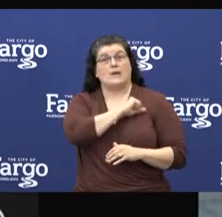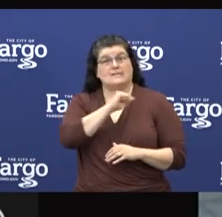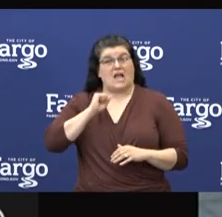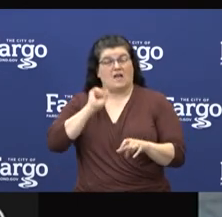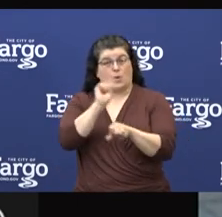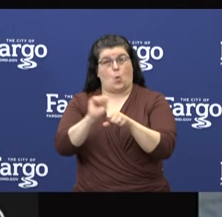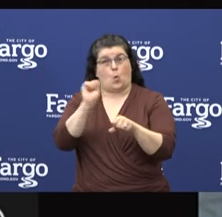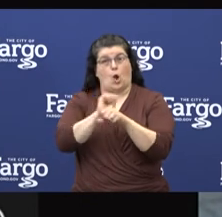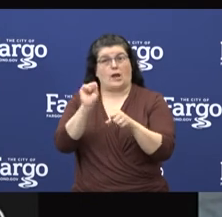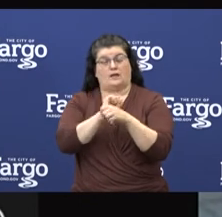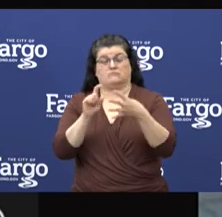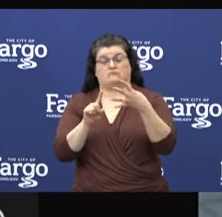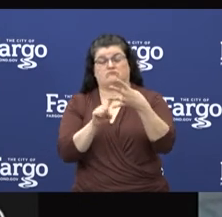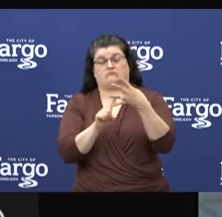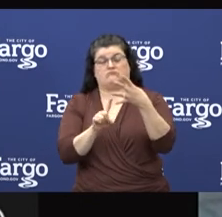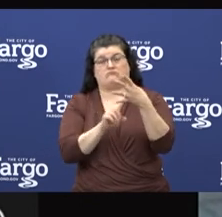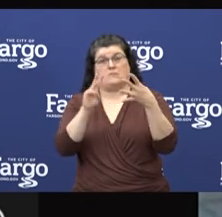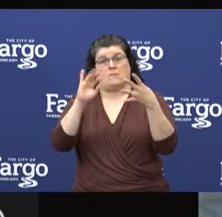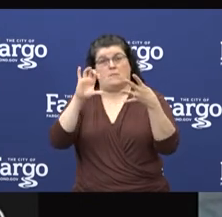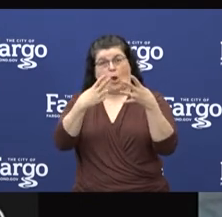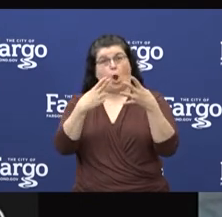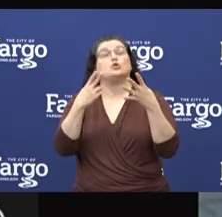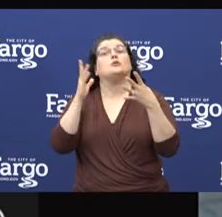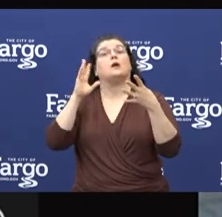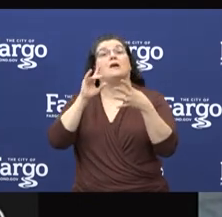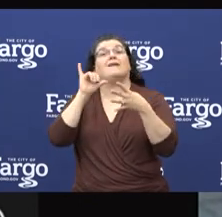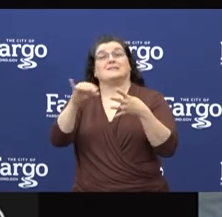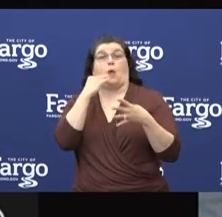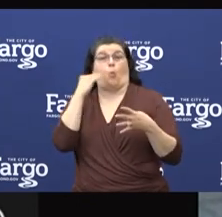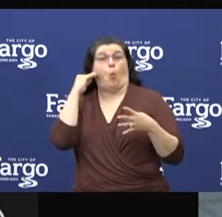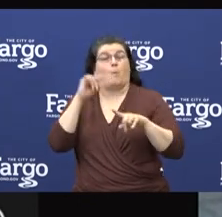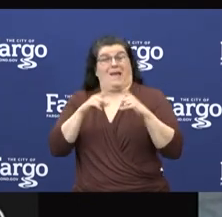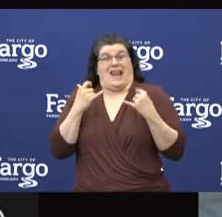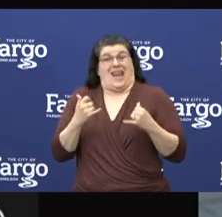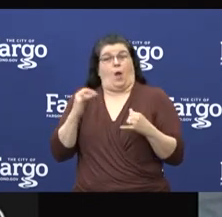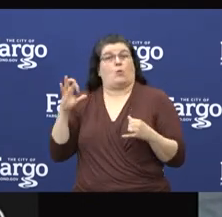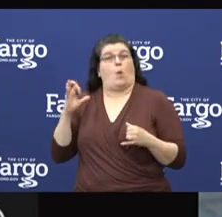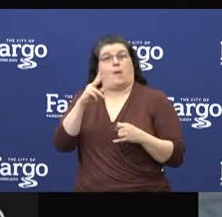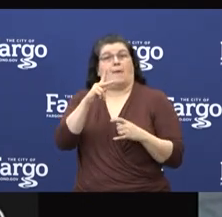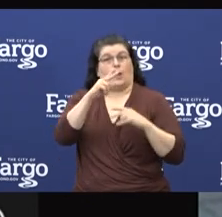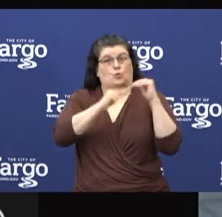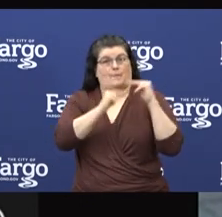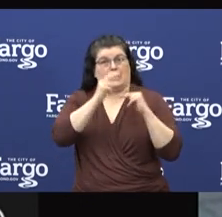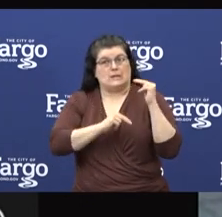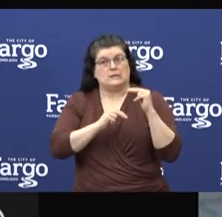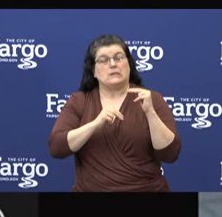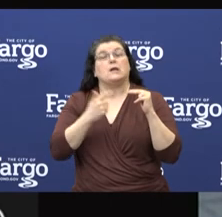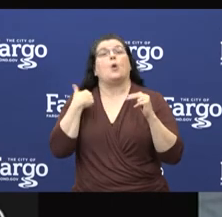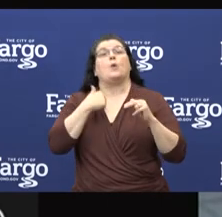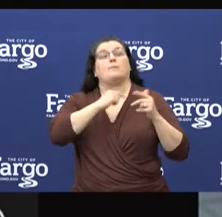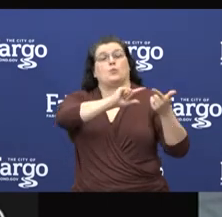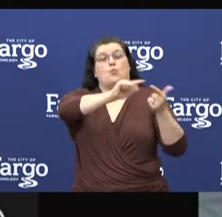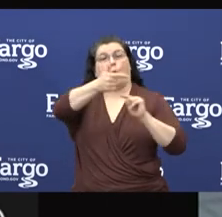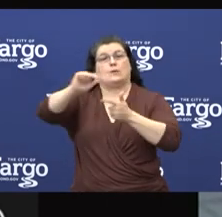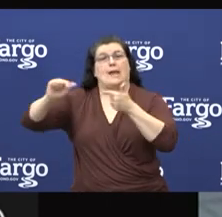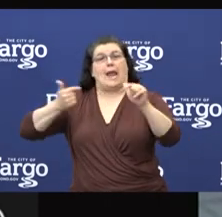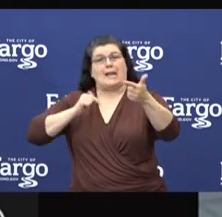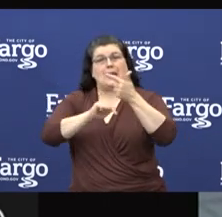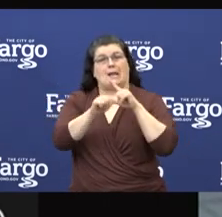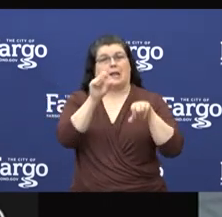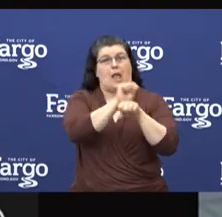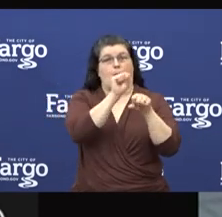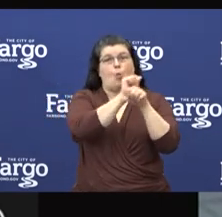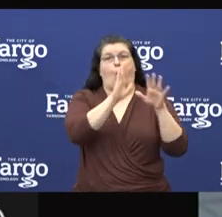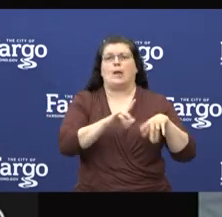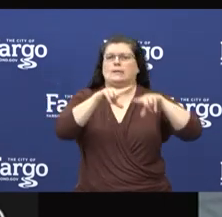March and have now started to return to our buildings. Over the last 2 weeks, we have been rotating the employees in by departments